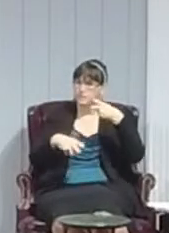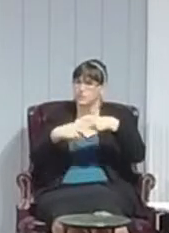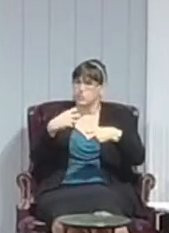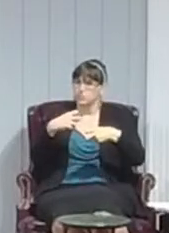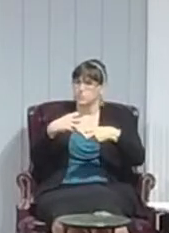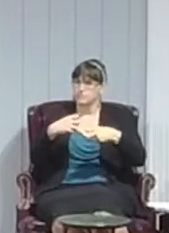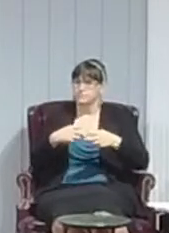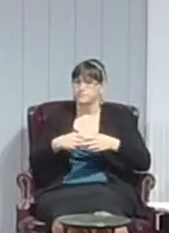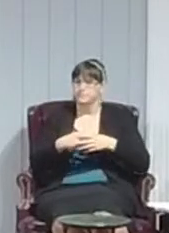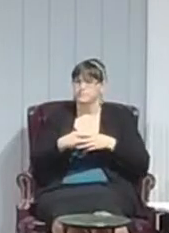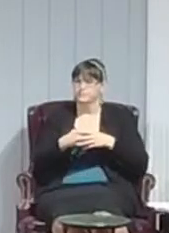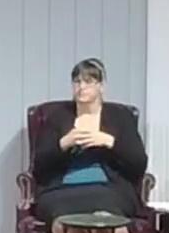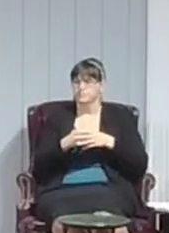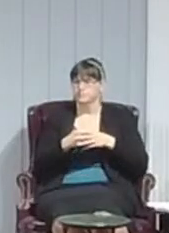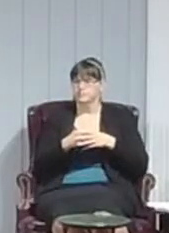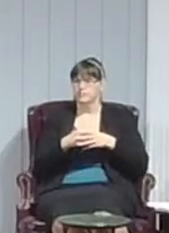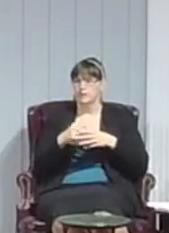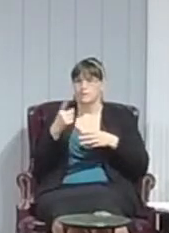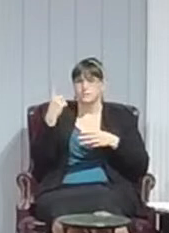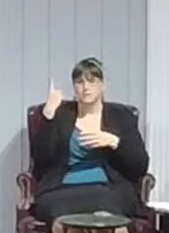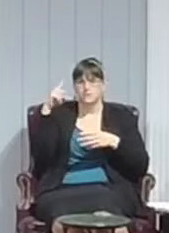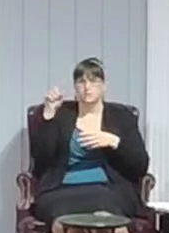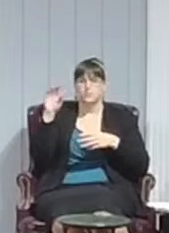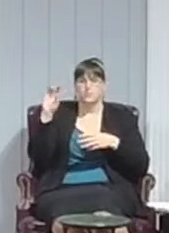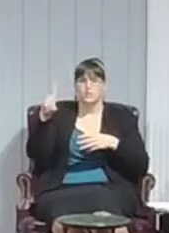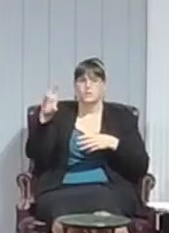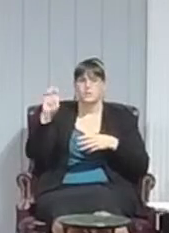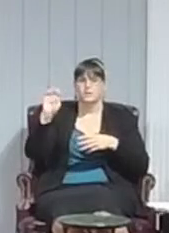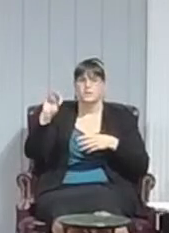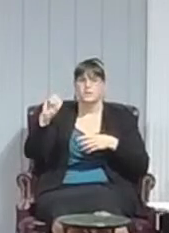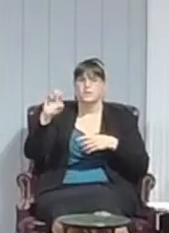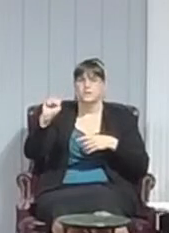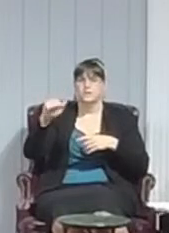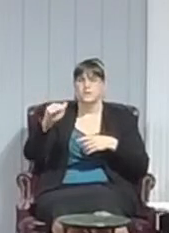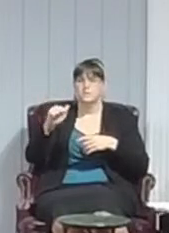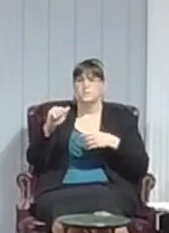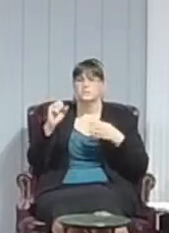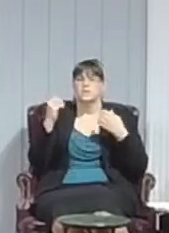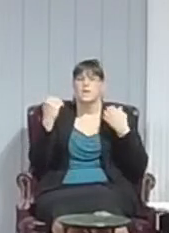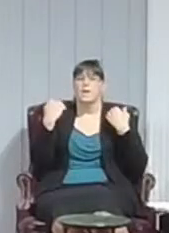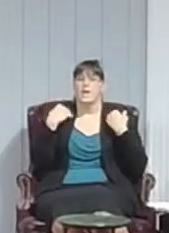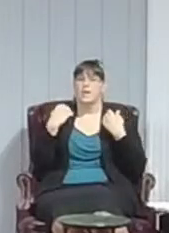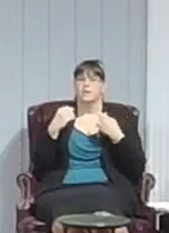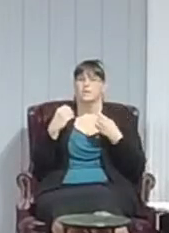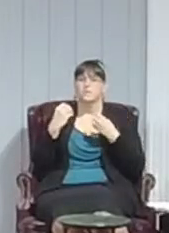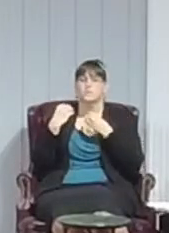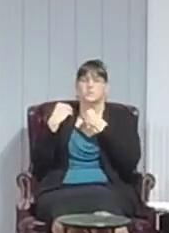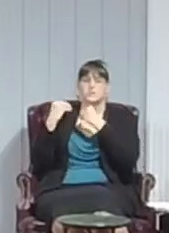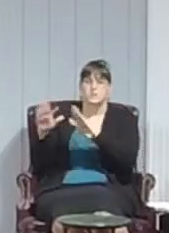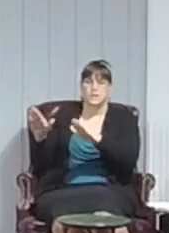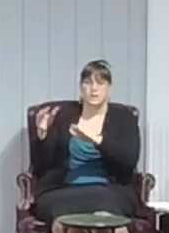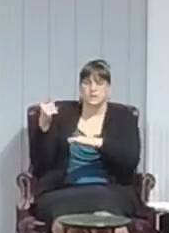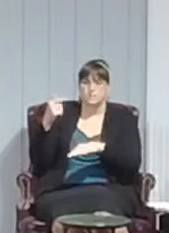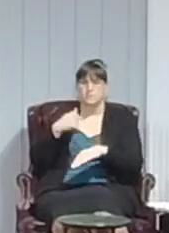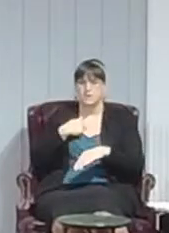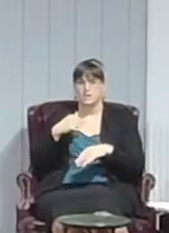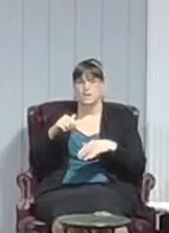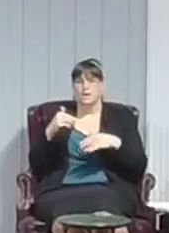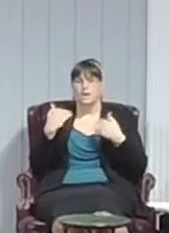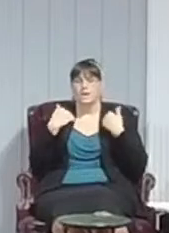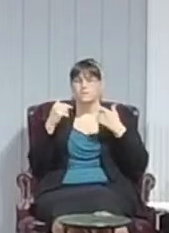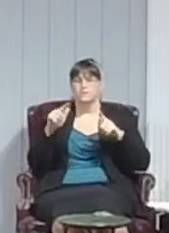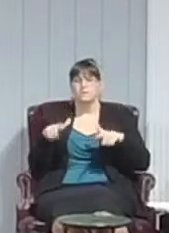2 Timothy chapter 4 and verse 10 and said, "For Demas hath forsaken me, having loved this present world."